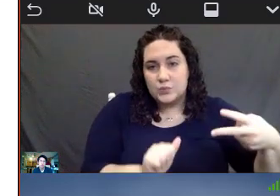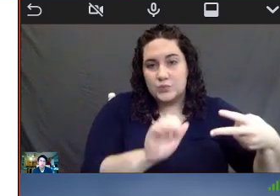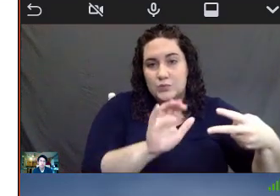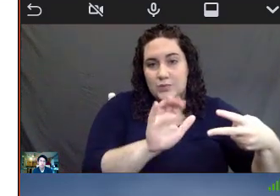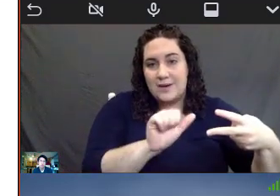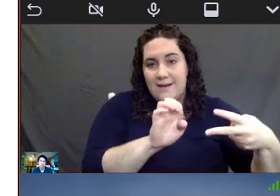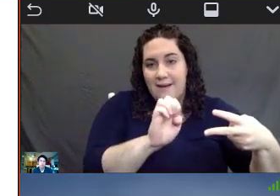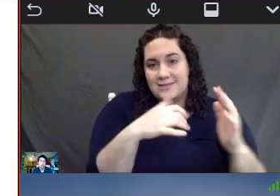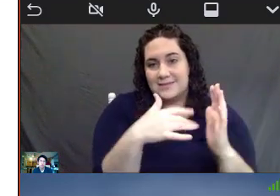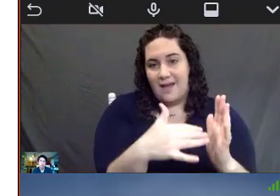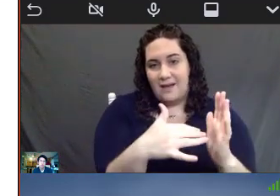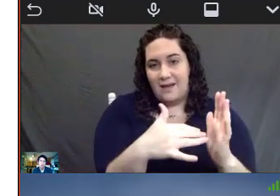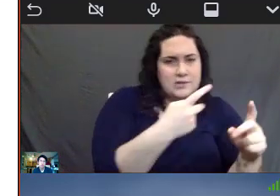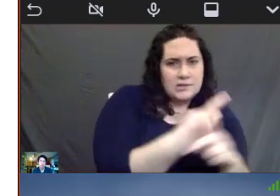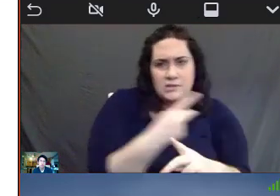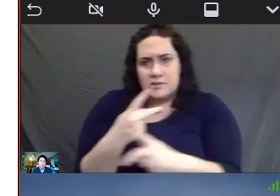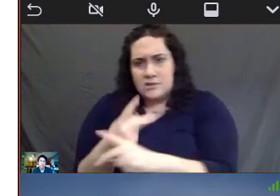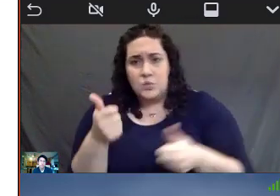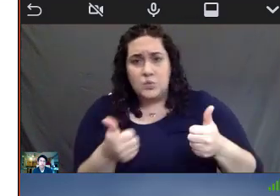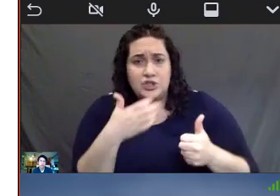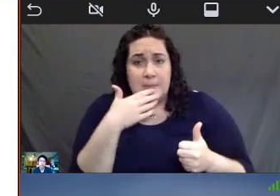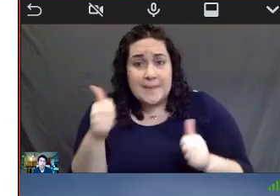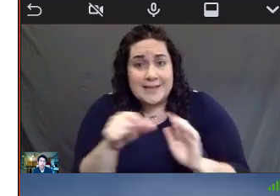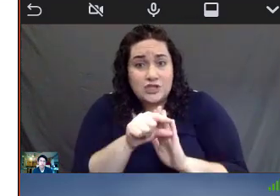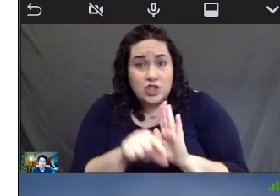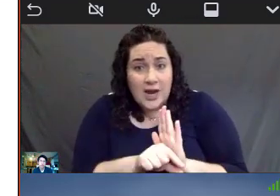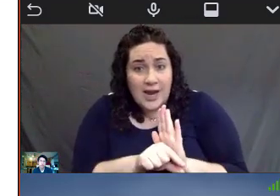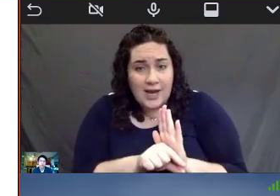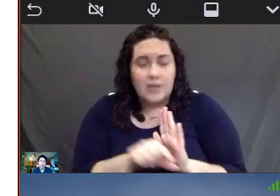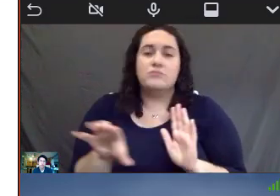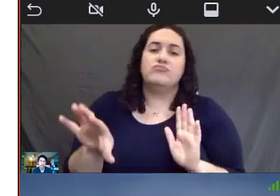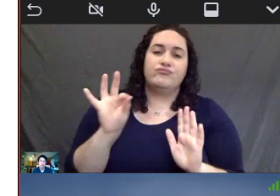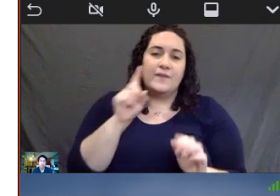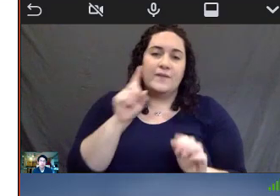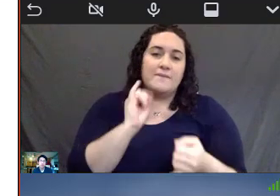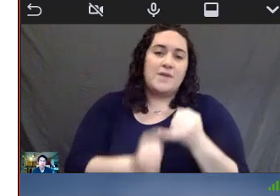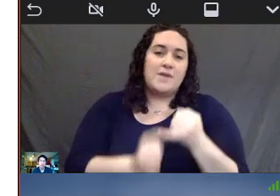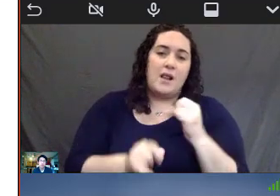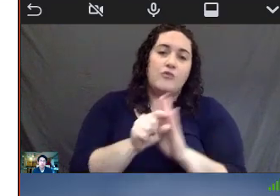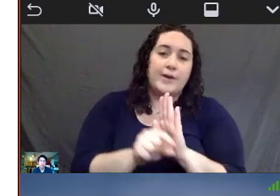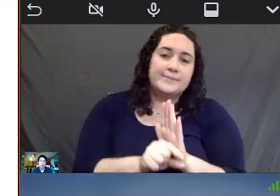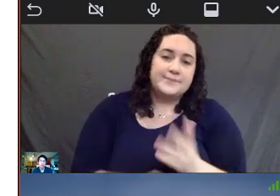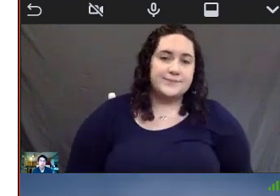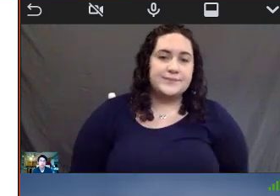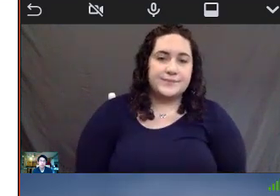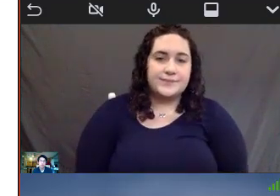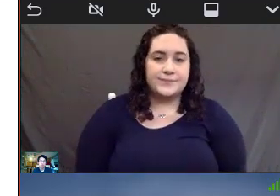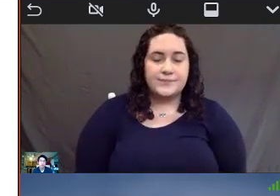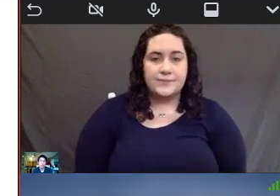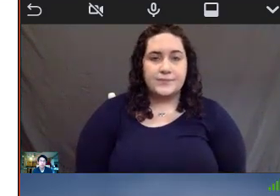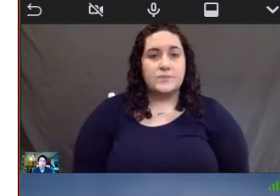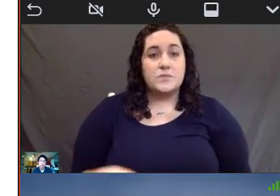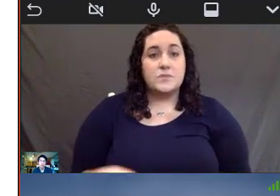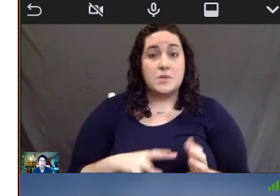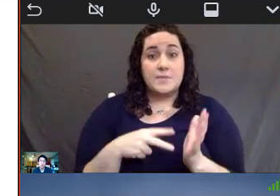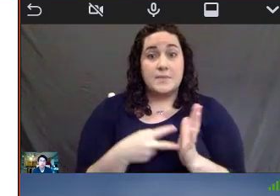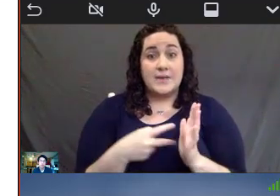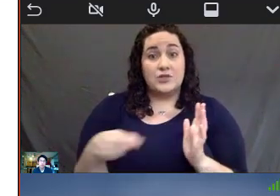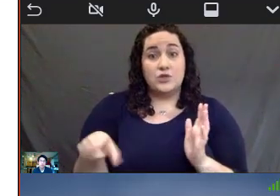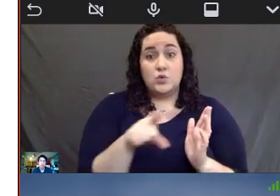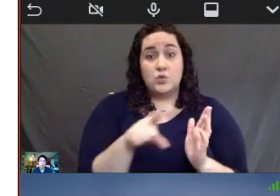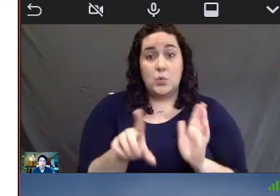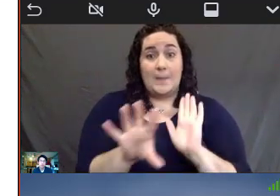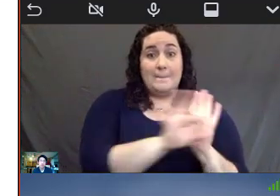You don't have to, I guess what the bottom of this email says is that you don't have to sort of tell us anything about what you'd like to do with your grade, because